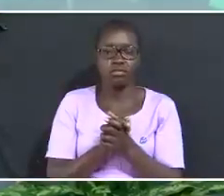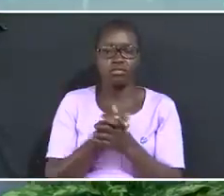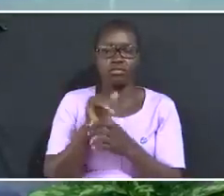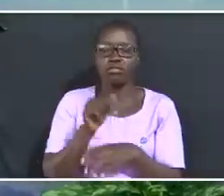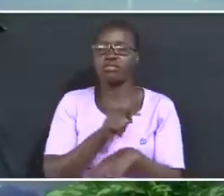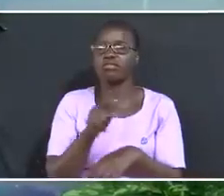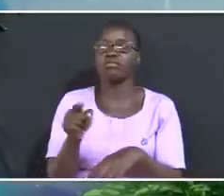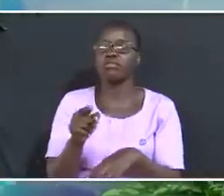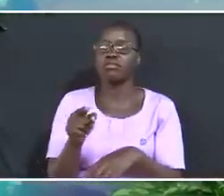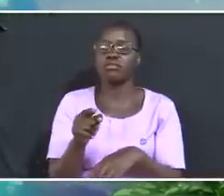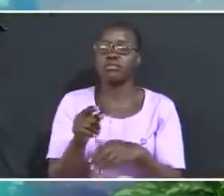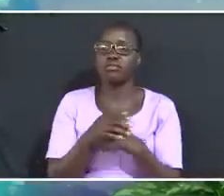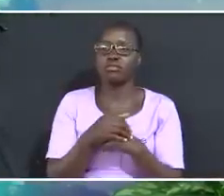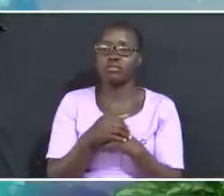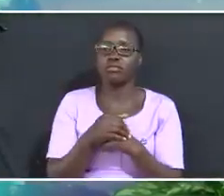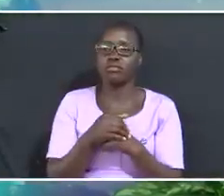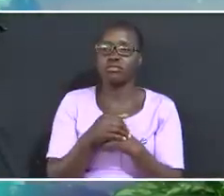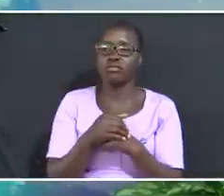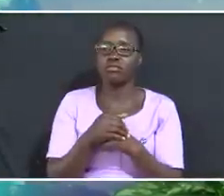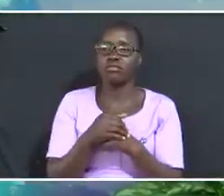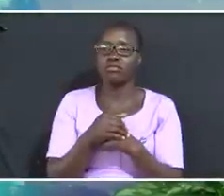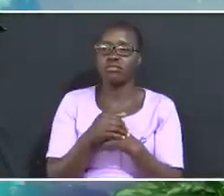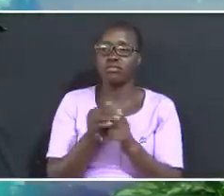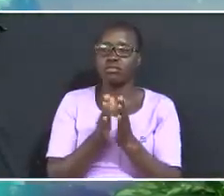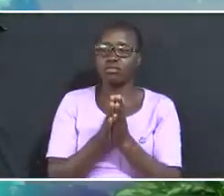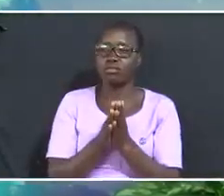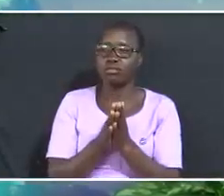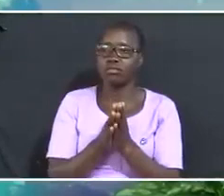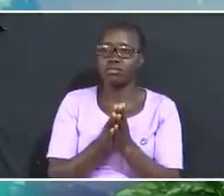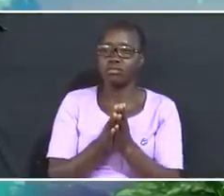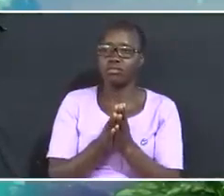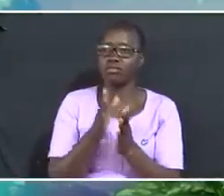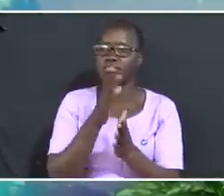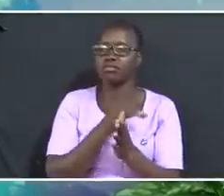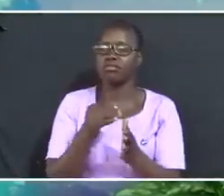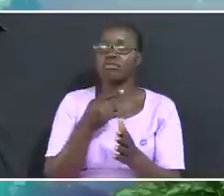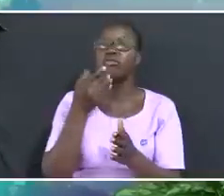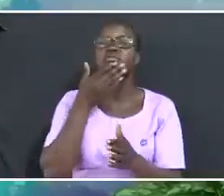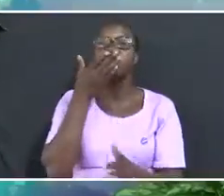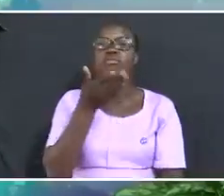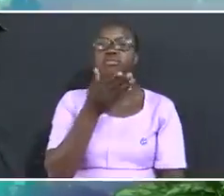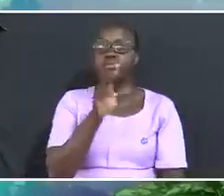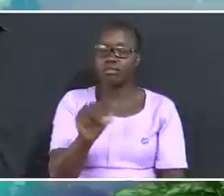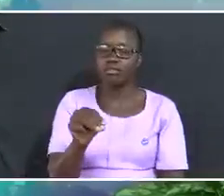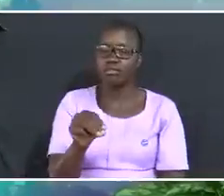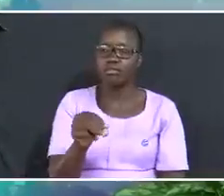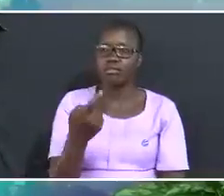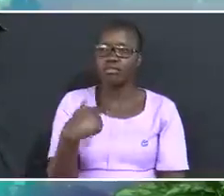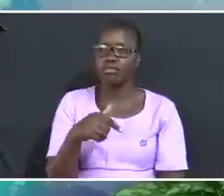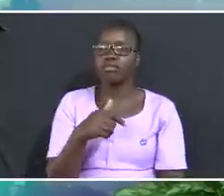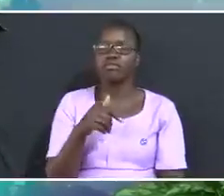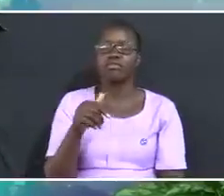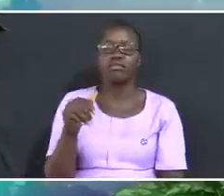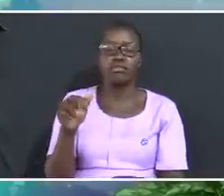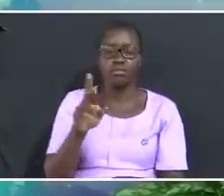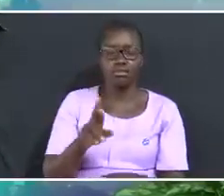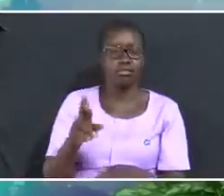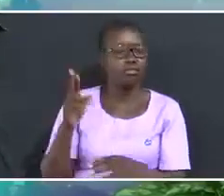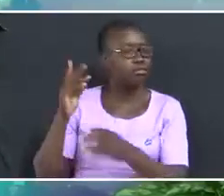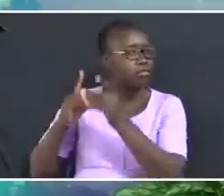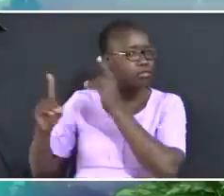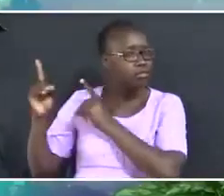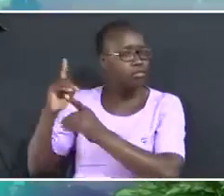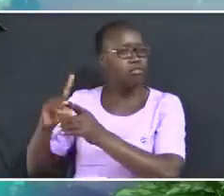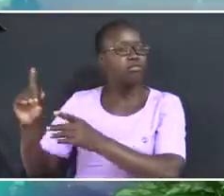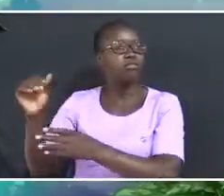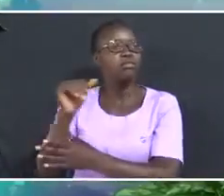verse 33, he told them, and they answered him, we are Abraham's